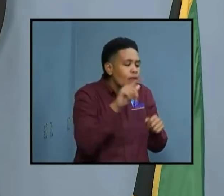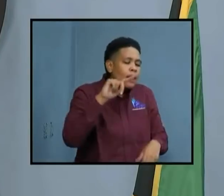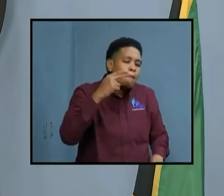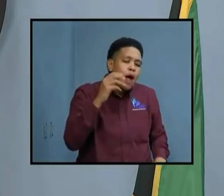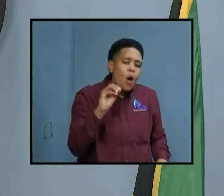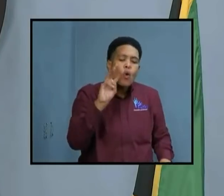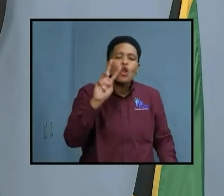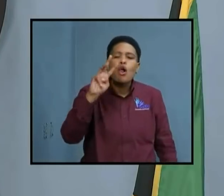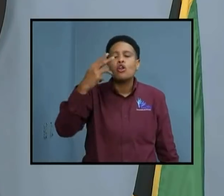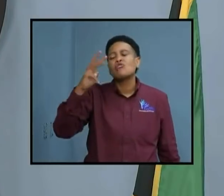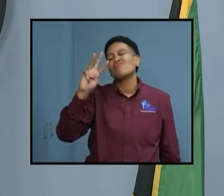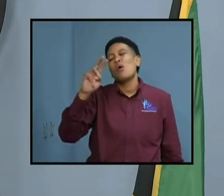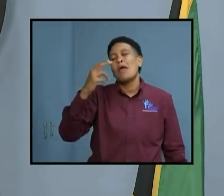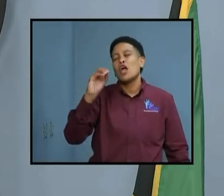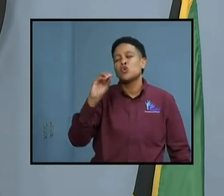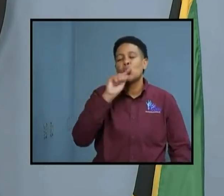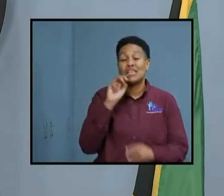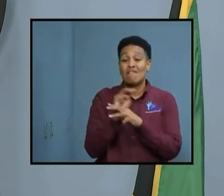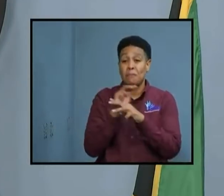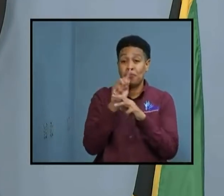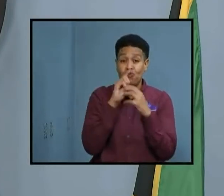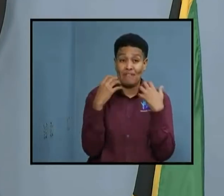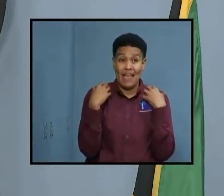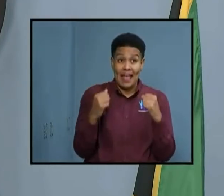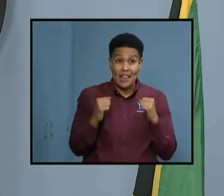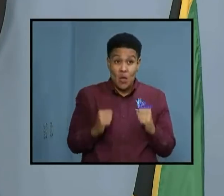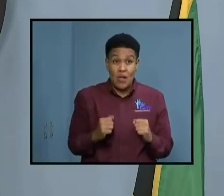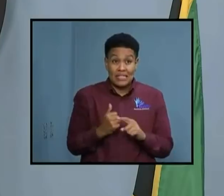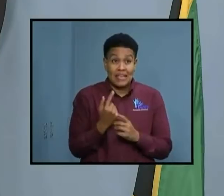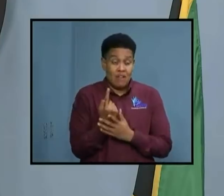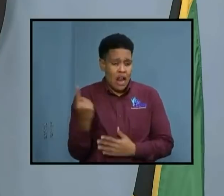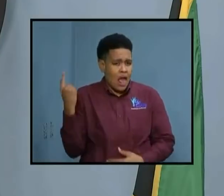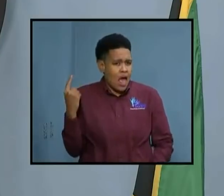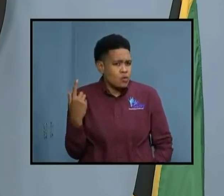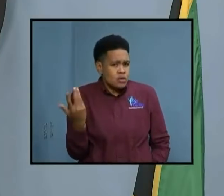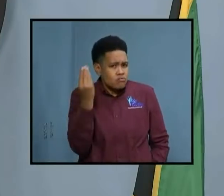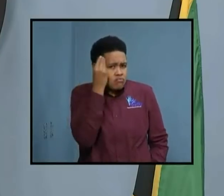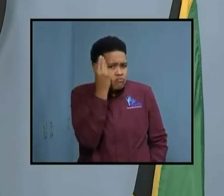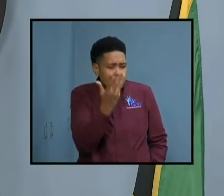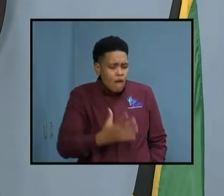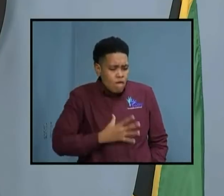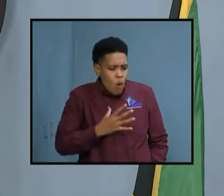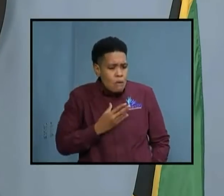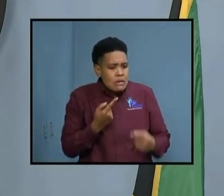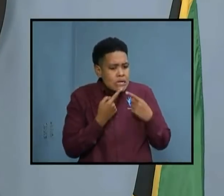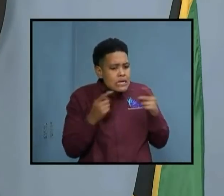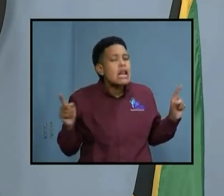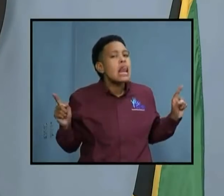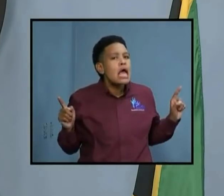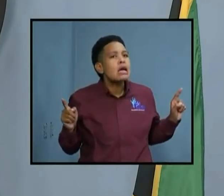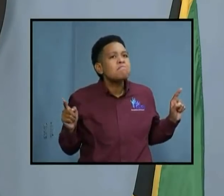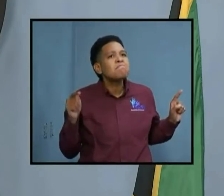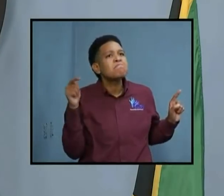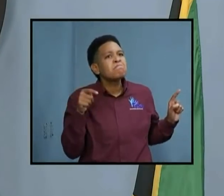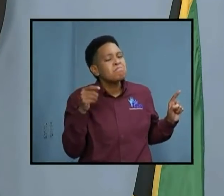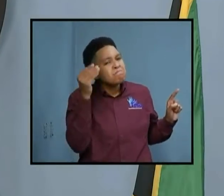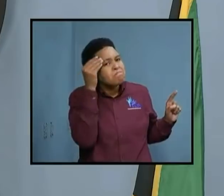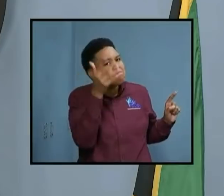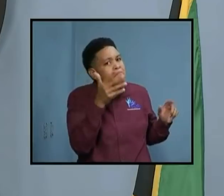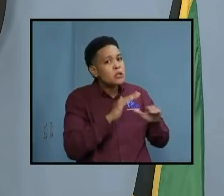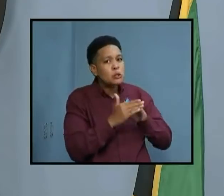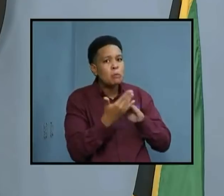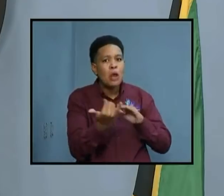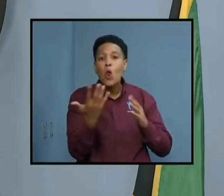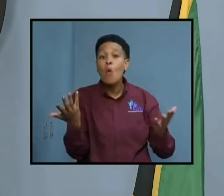and WHO, the Ministry of Health and Wellness last week formally declared that Jamaica is now in the phase of